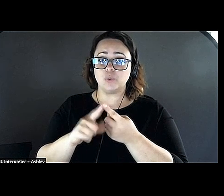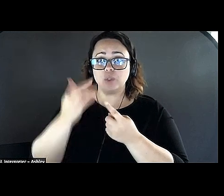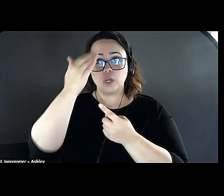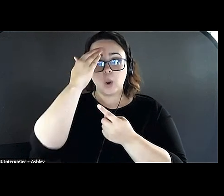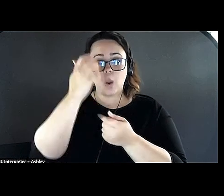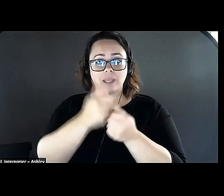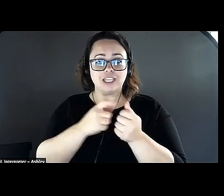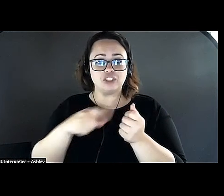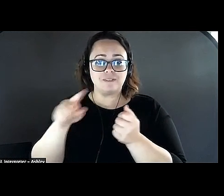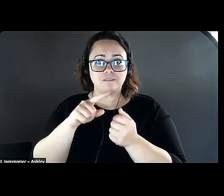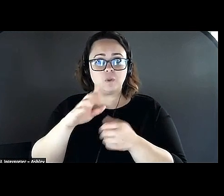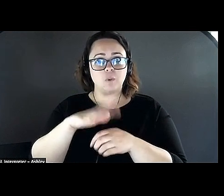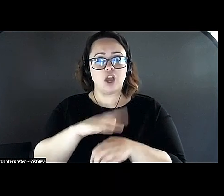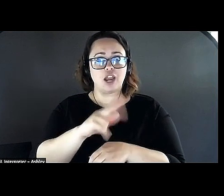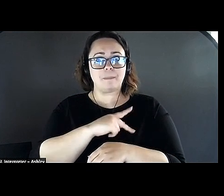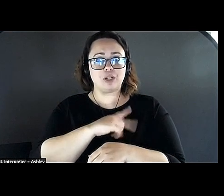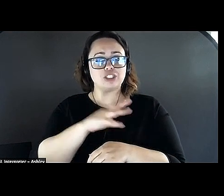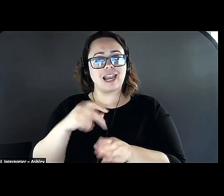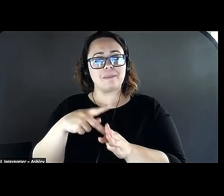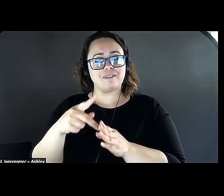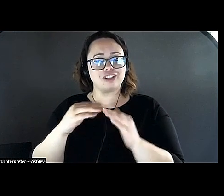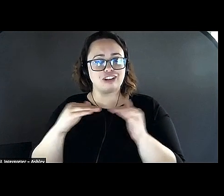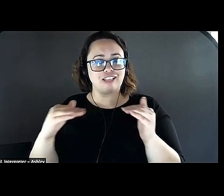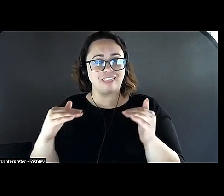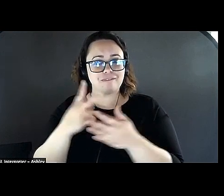you on a personal and a professional level.